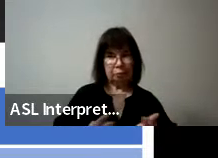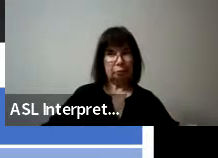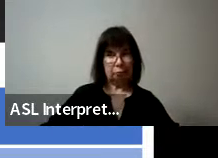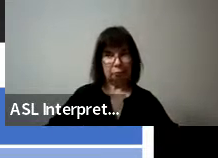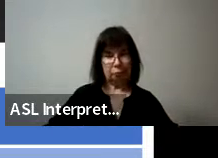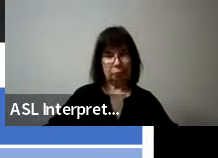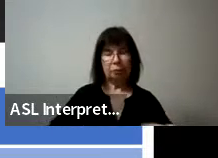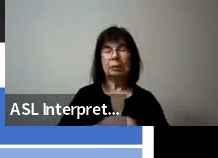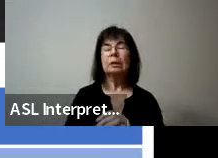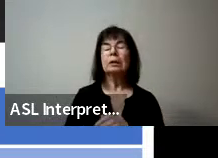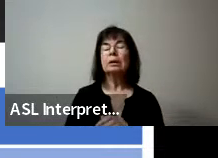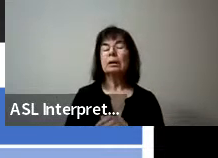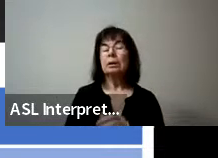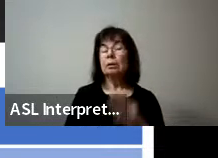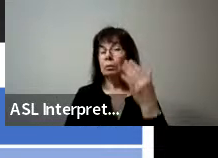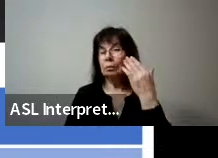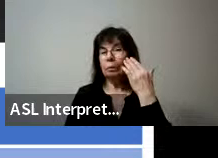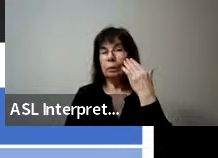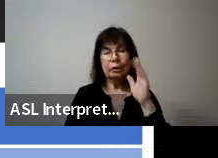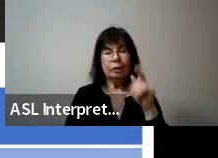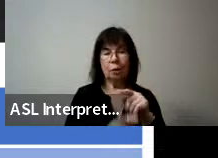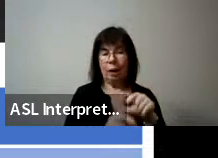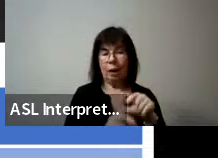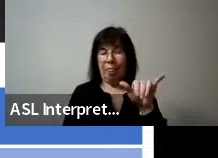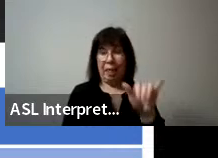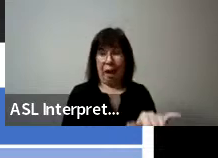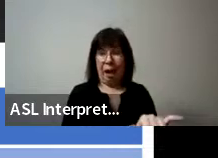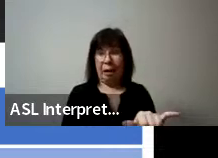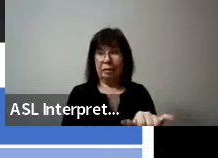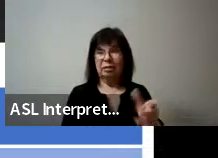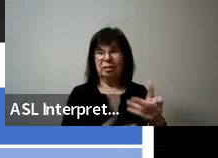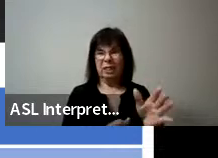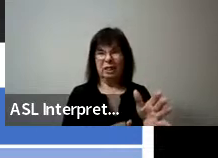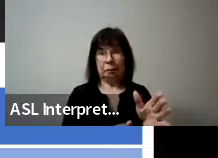we don't know when that emergency authority will end.